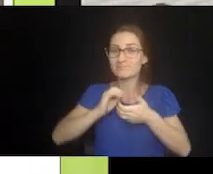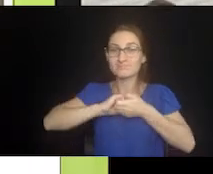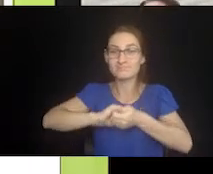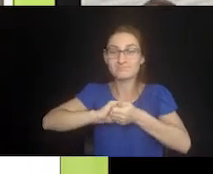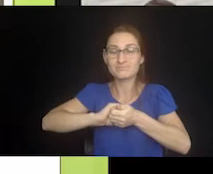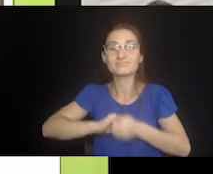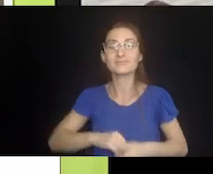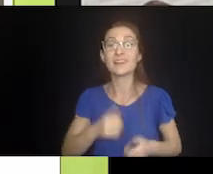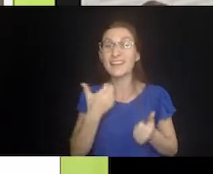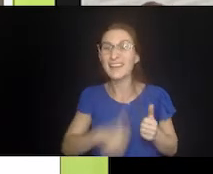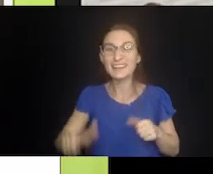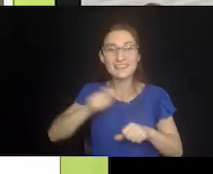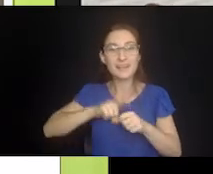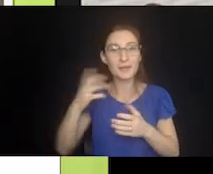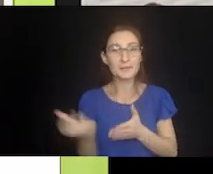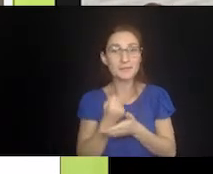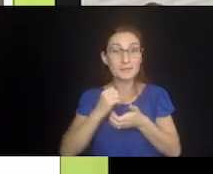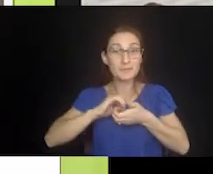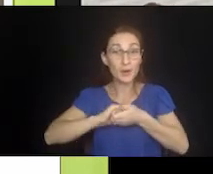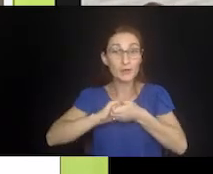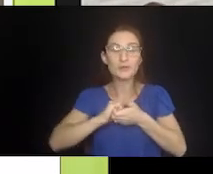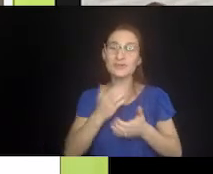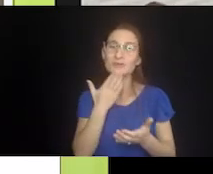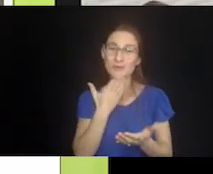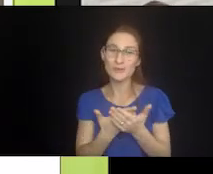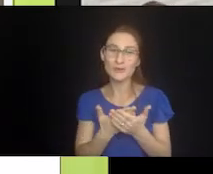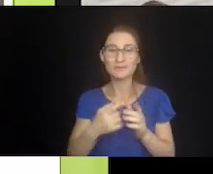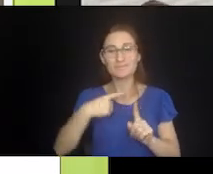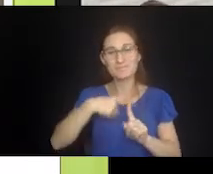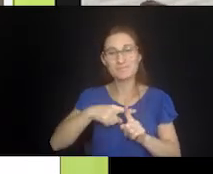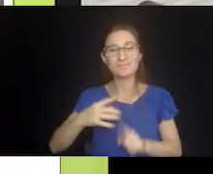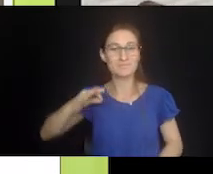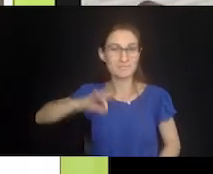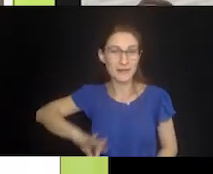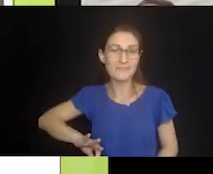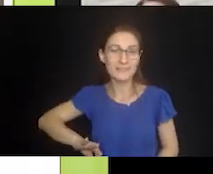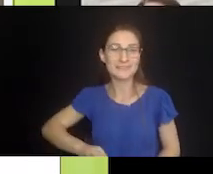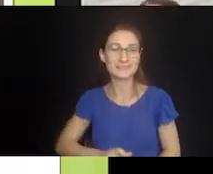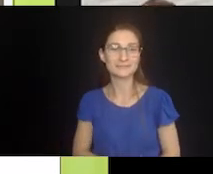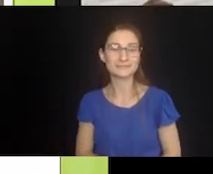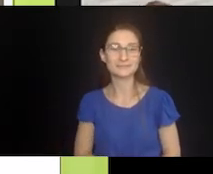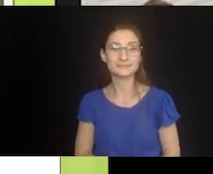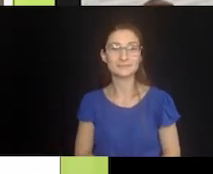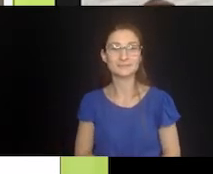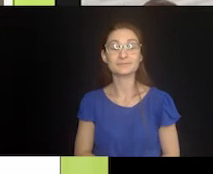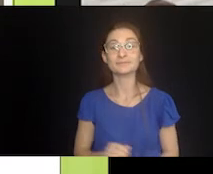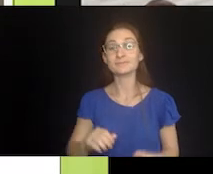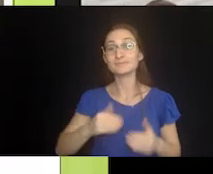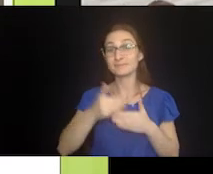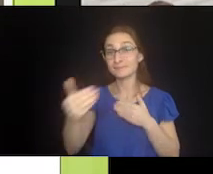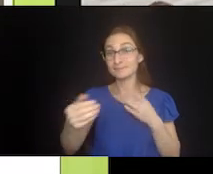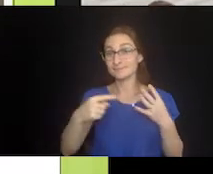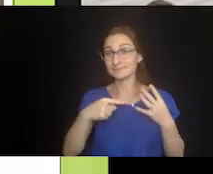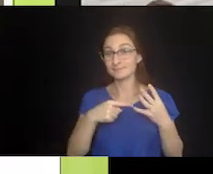So anytime you can partner with a community organization, it's a good thing. Next slide.